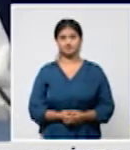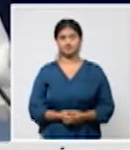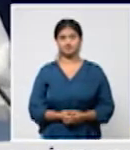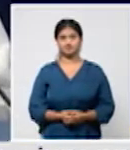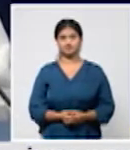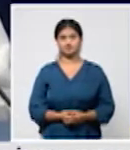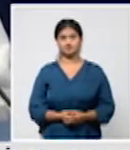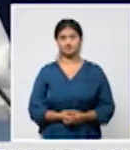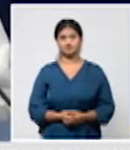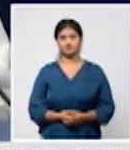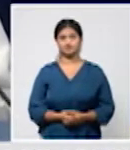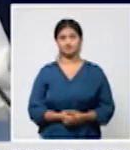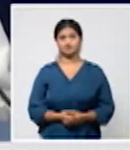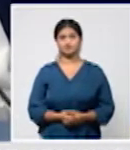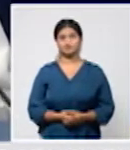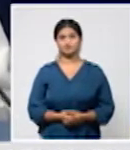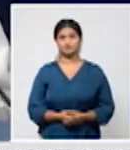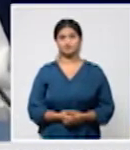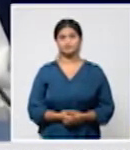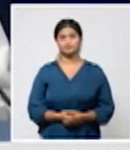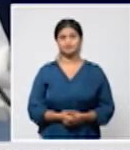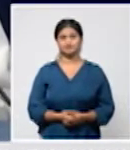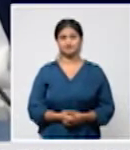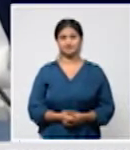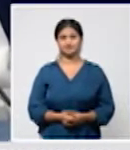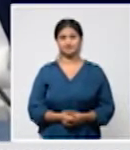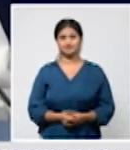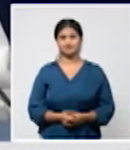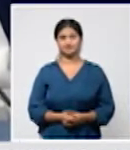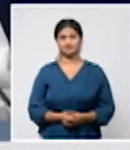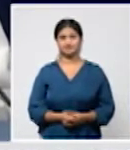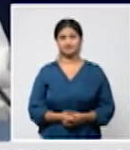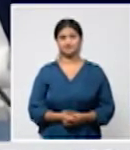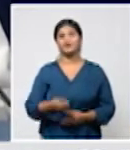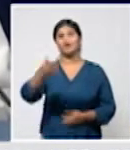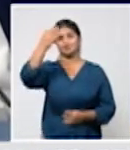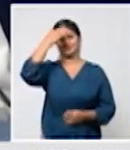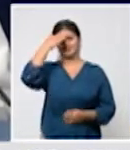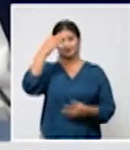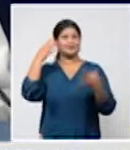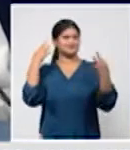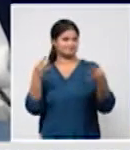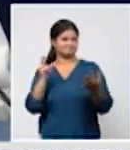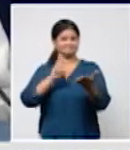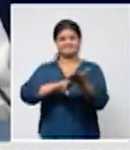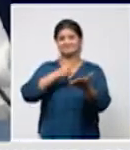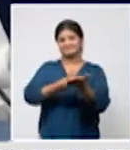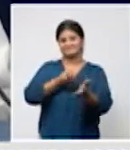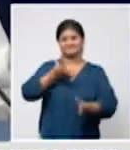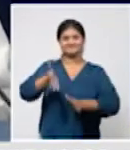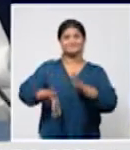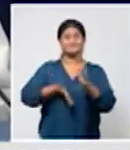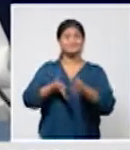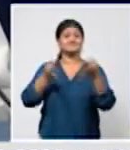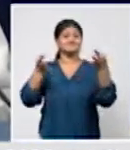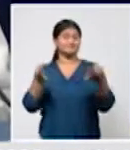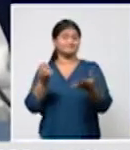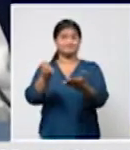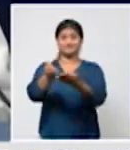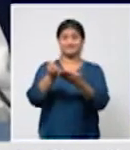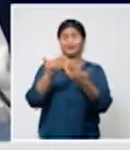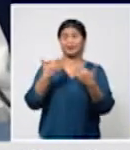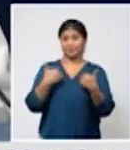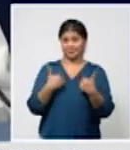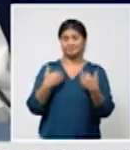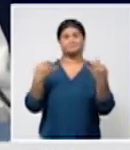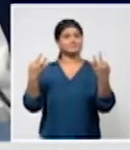and signed language interpreter who accompanies us every day, and to everyone following us from different parts